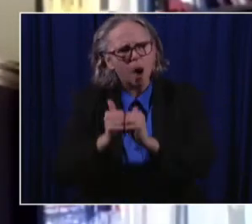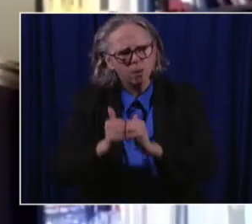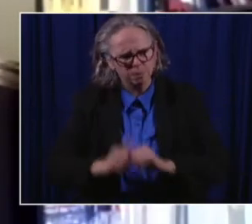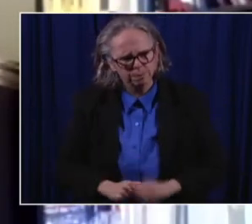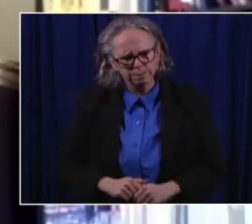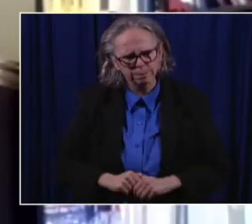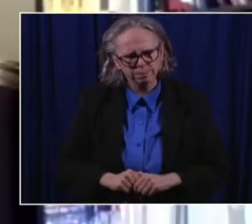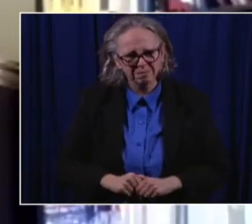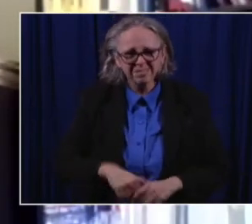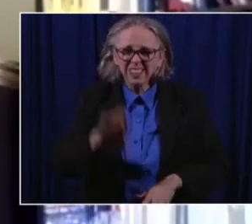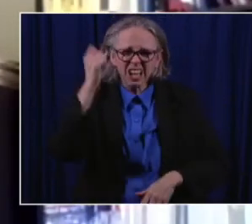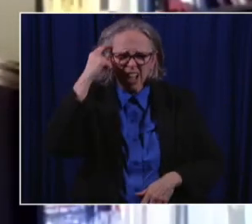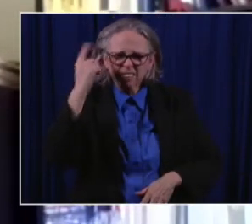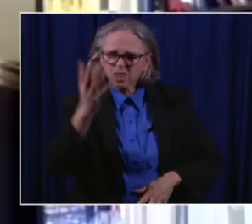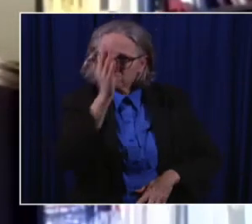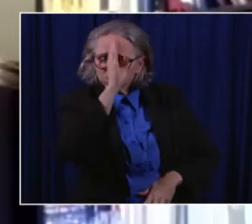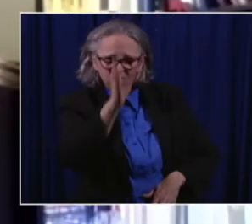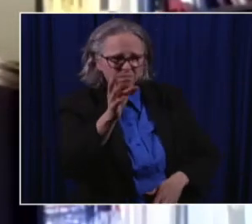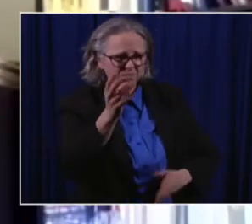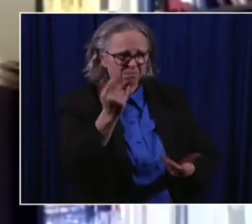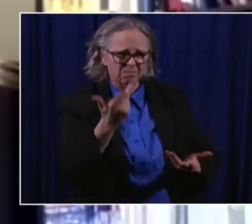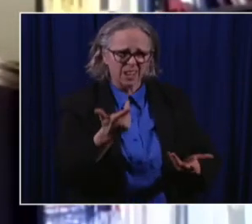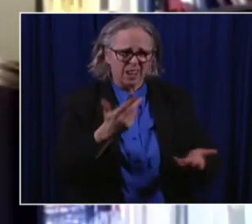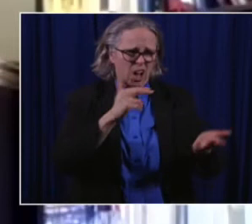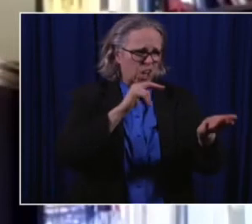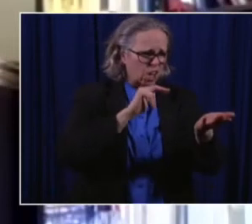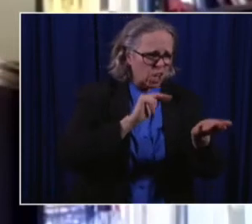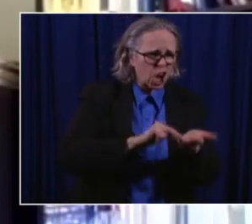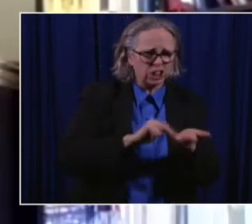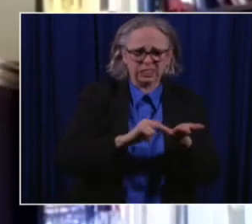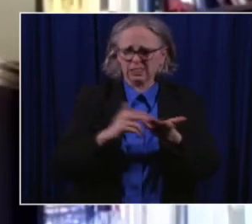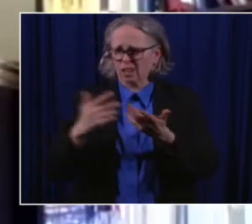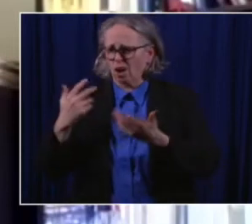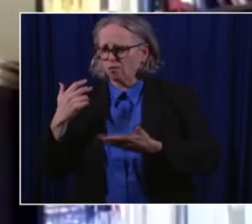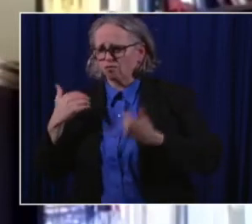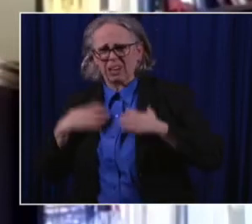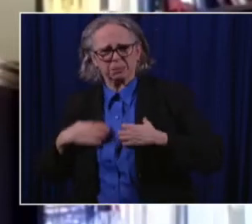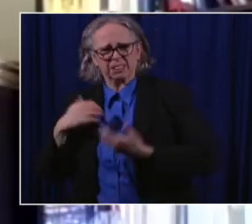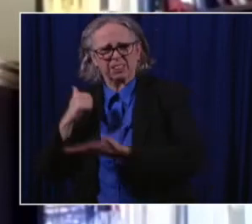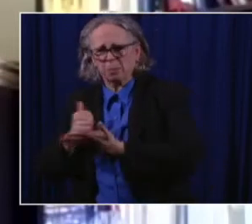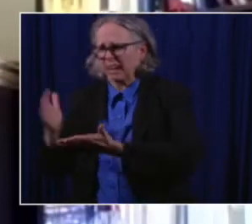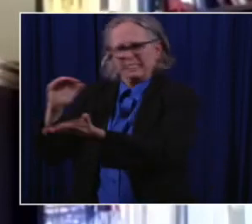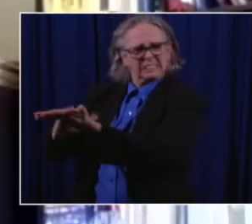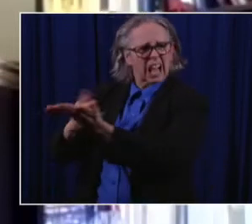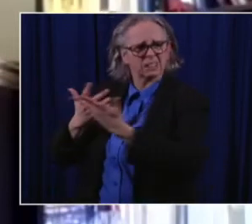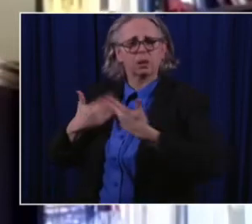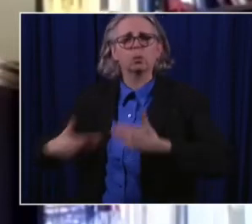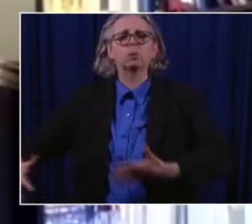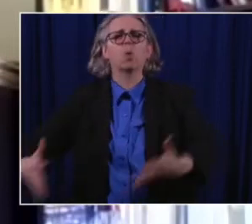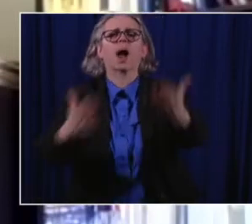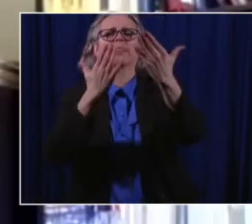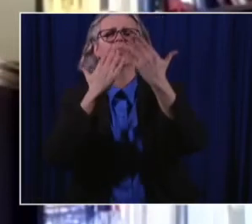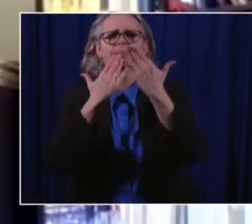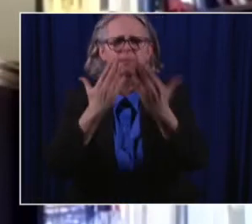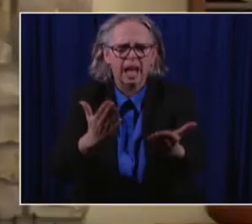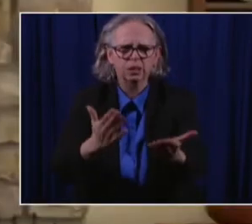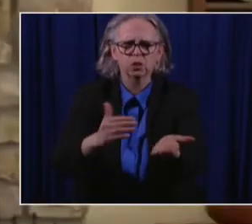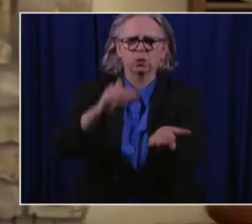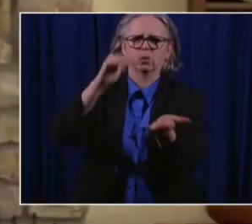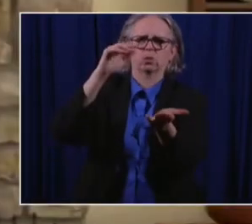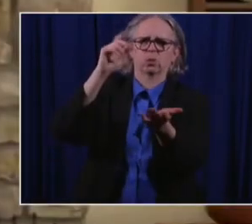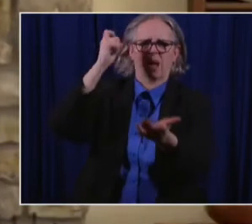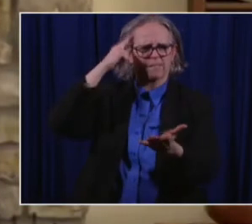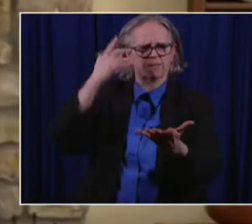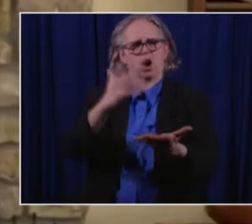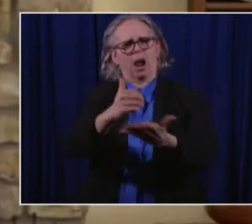nurses, respiratory therapists, doctors, and other healthcare providers, thank you for what you're doing to protect us and to protect the citizens of our state. Well, Doctor, thank